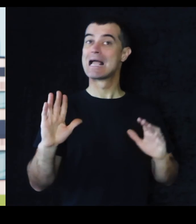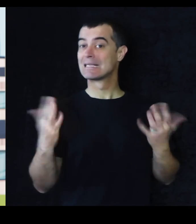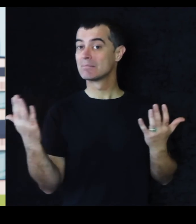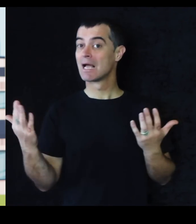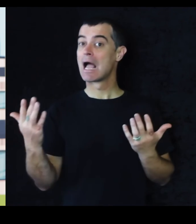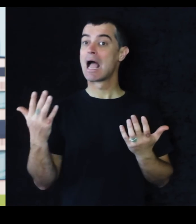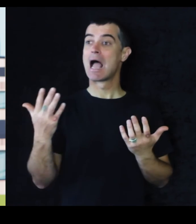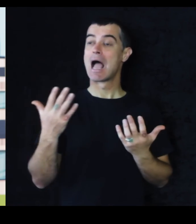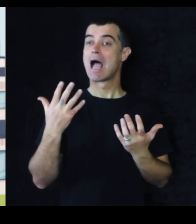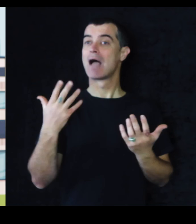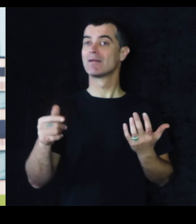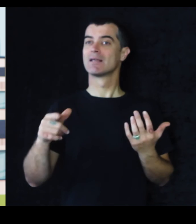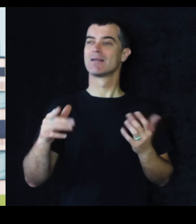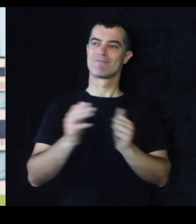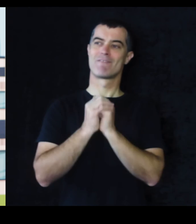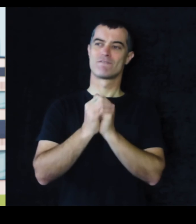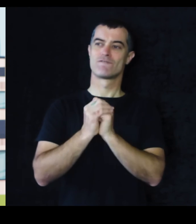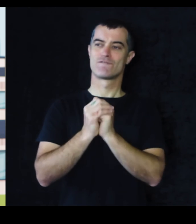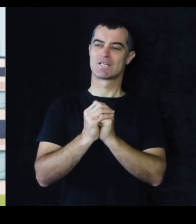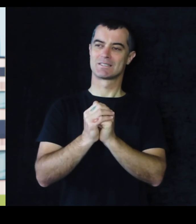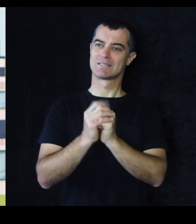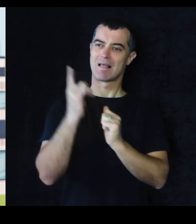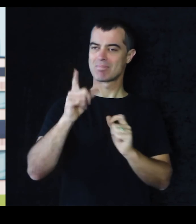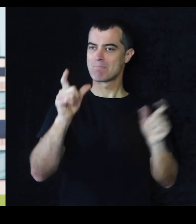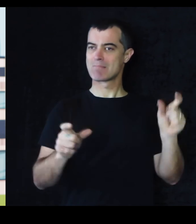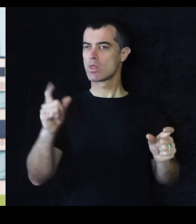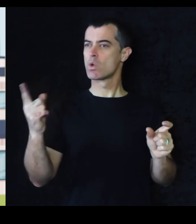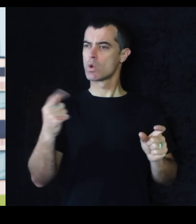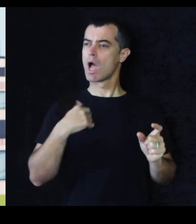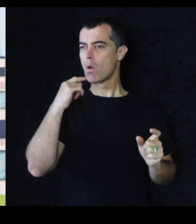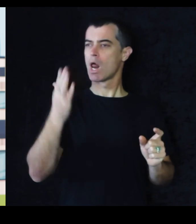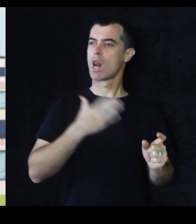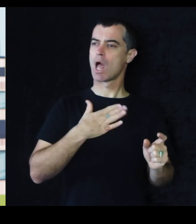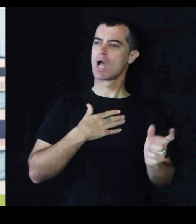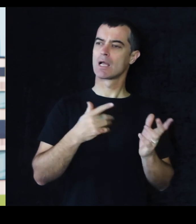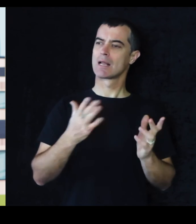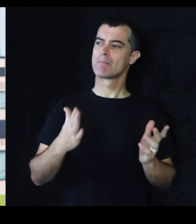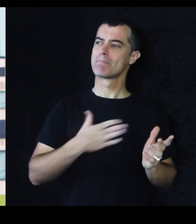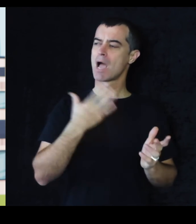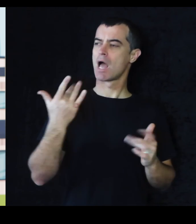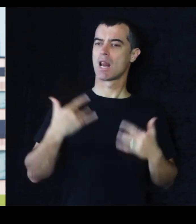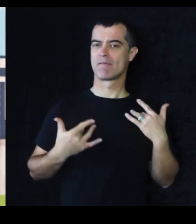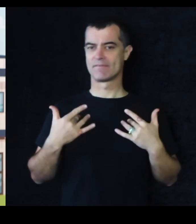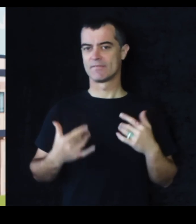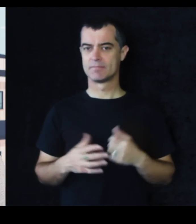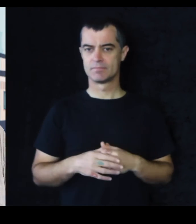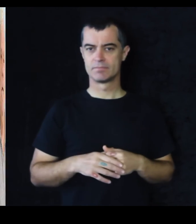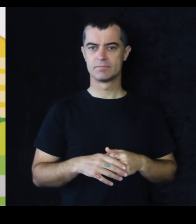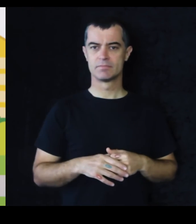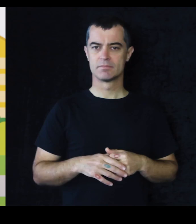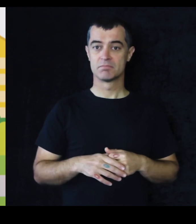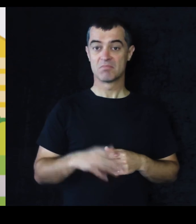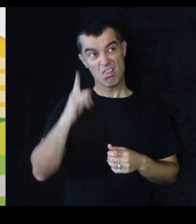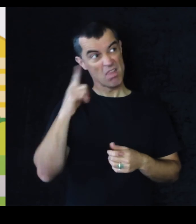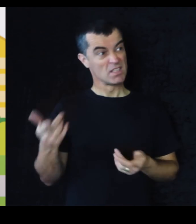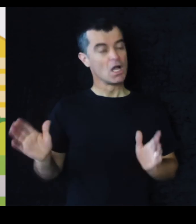except having friends and having the people that I would like in my life. That's probably